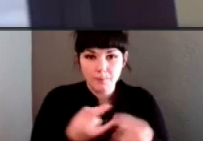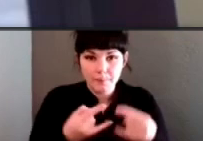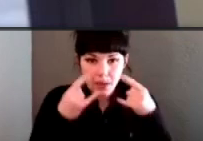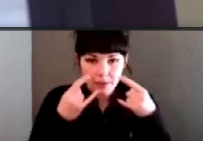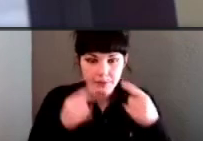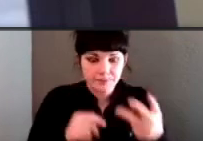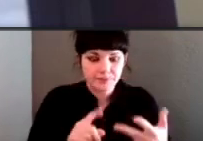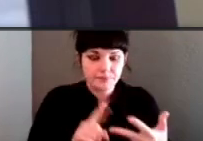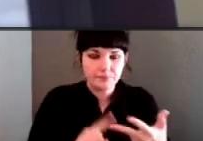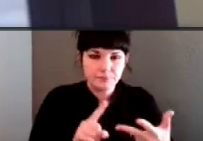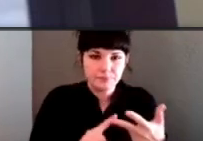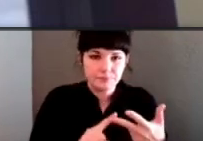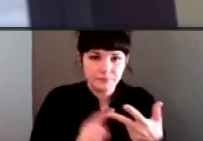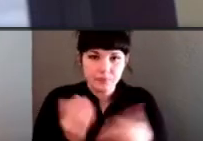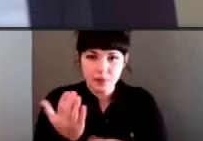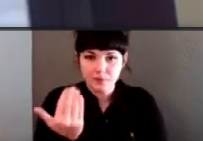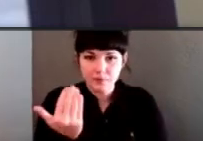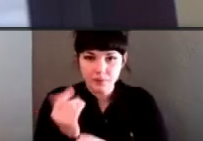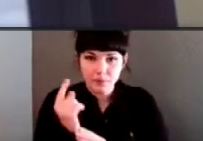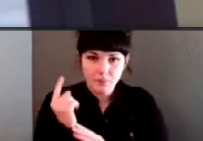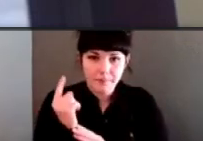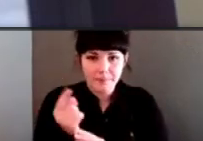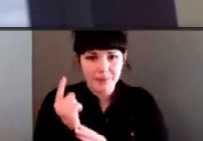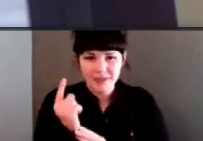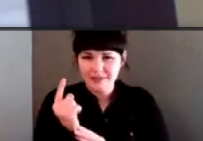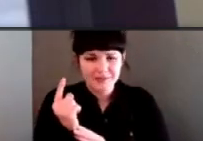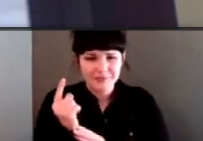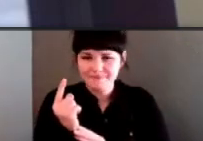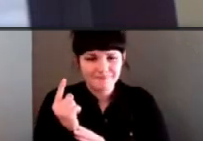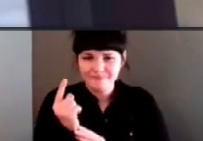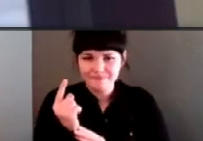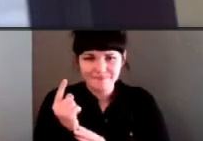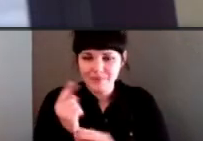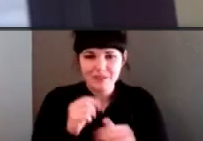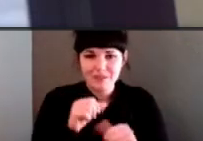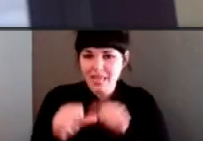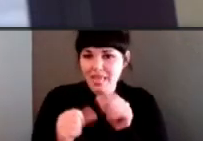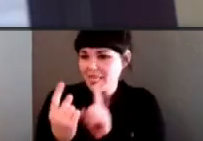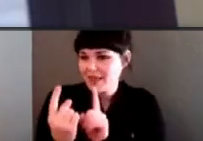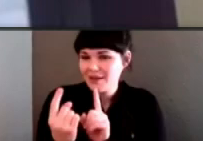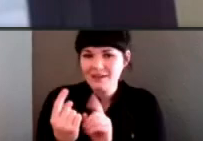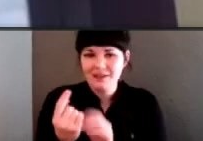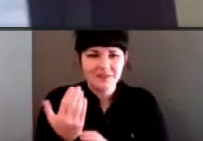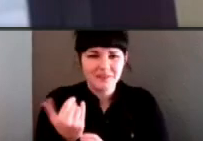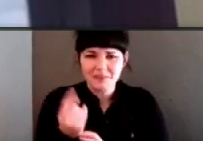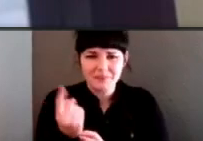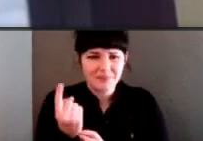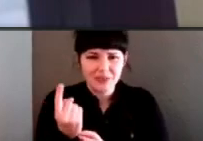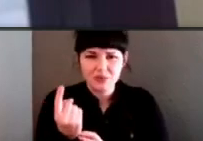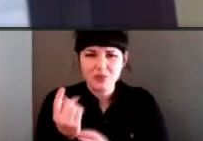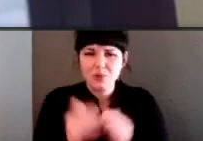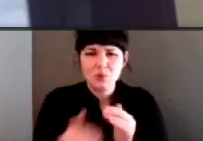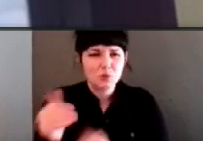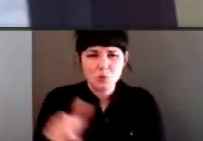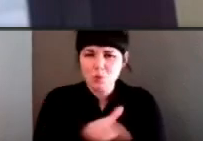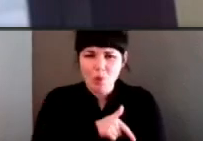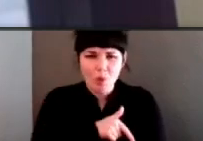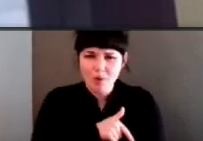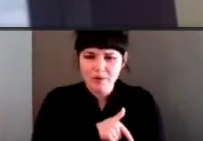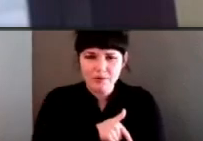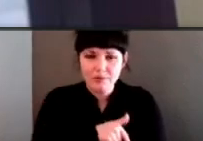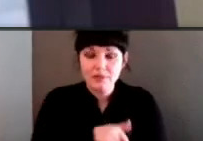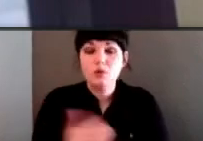is too long to be in close proximity with someone. Space, 6 feet apart. We haven't seen each other in a